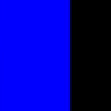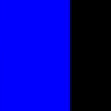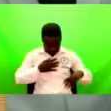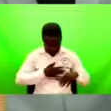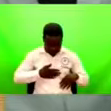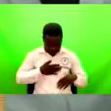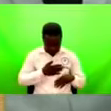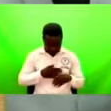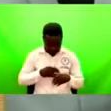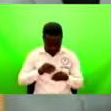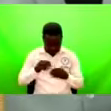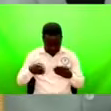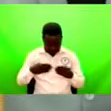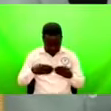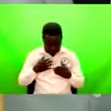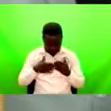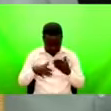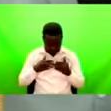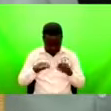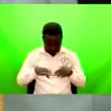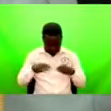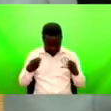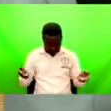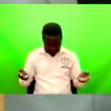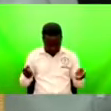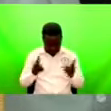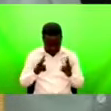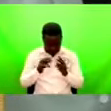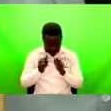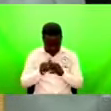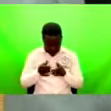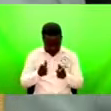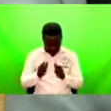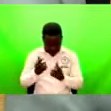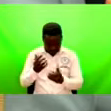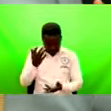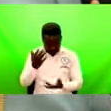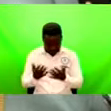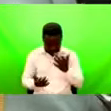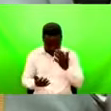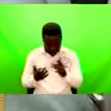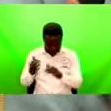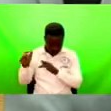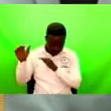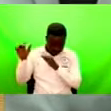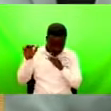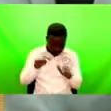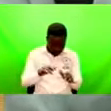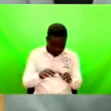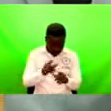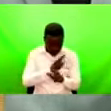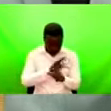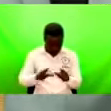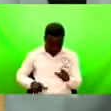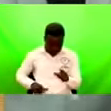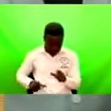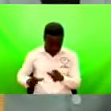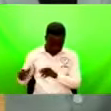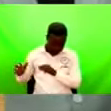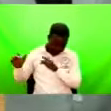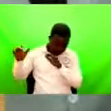in the gates of heaven, and let that fire, in Jesus' name, Lord Jesus, descend